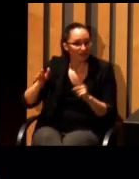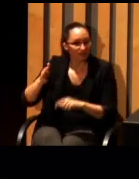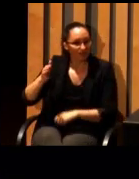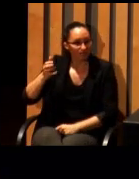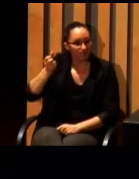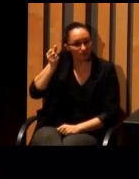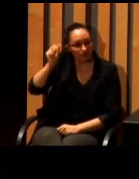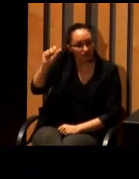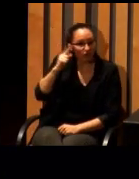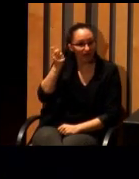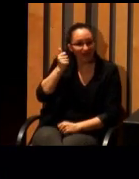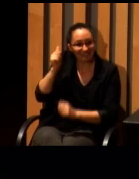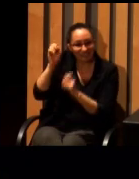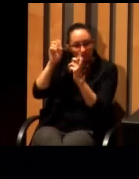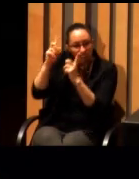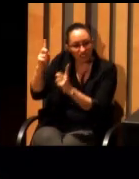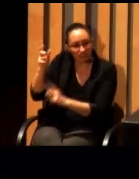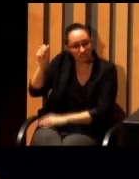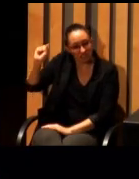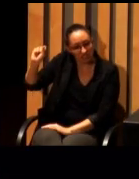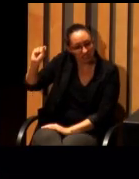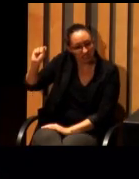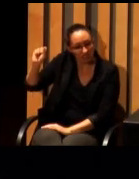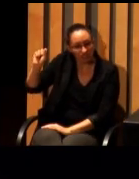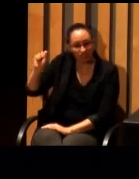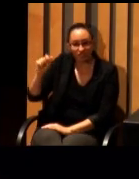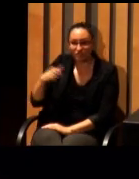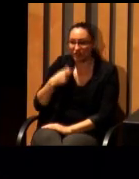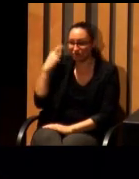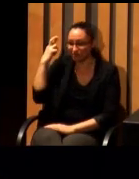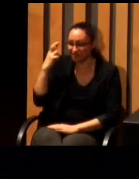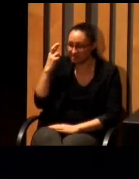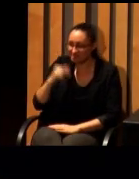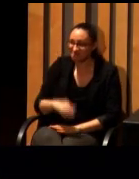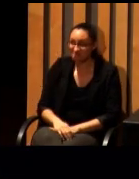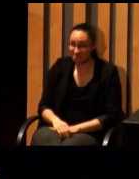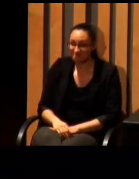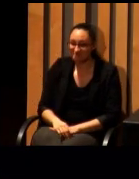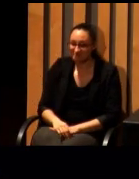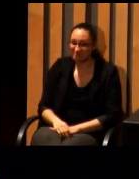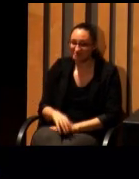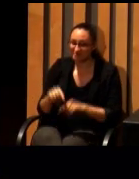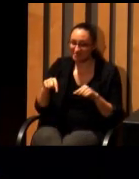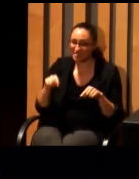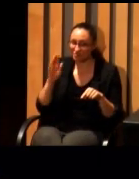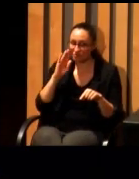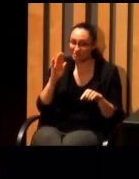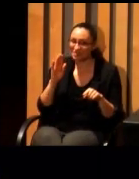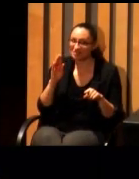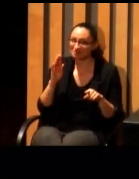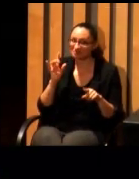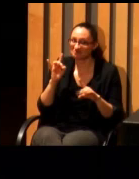being educated. So that, to me, told me there's going to be a fight, and